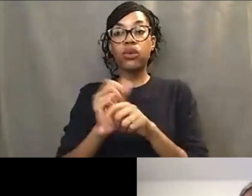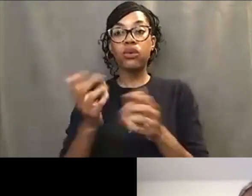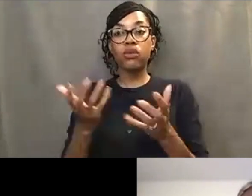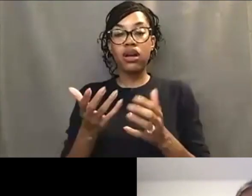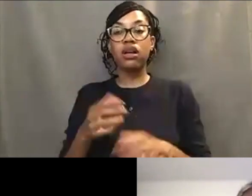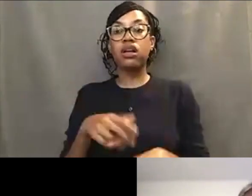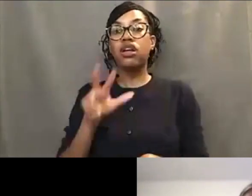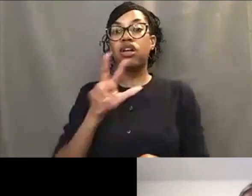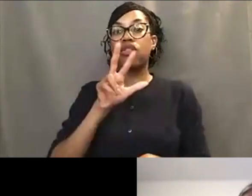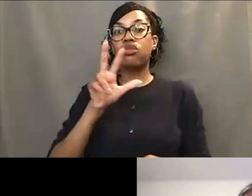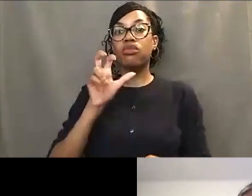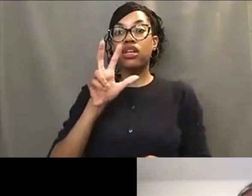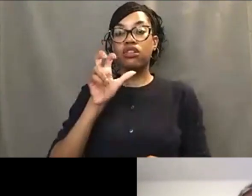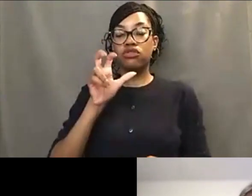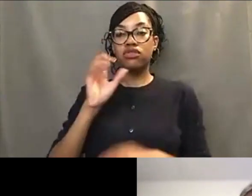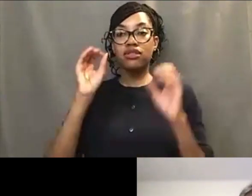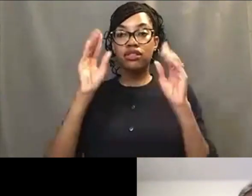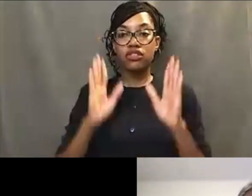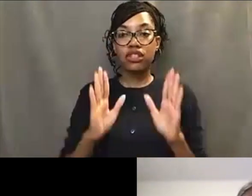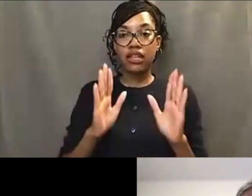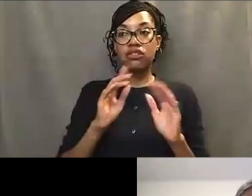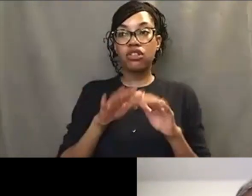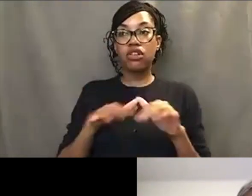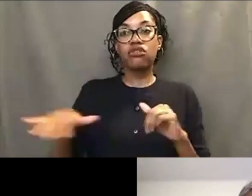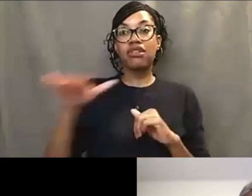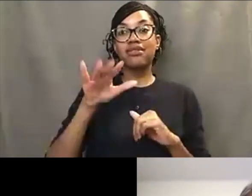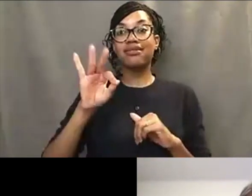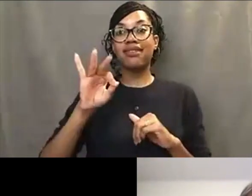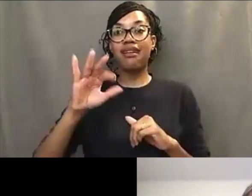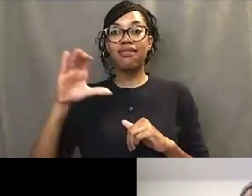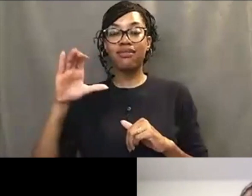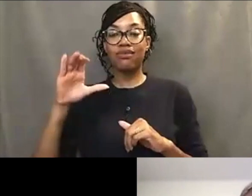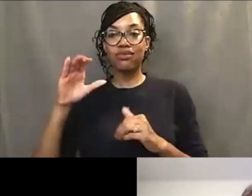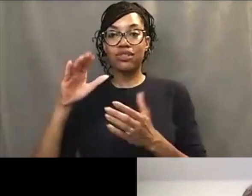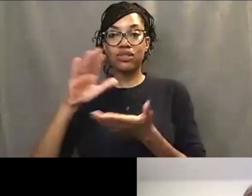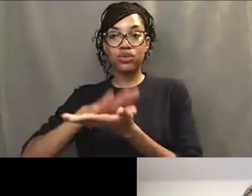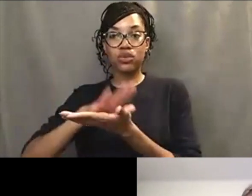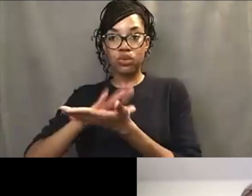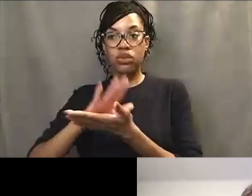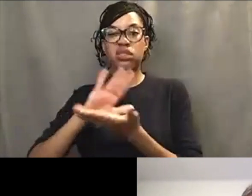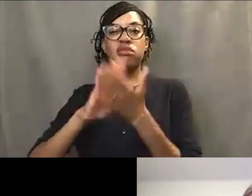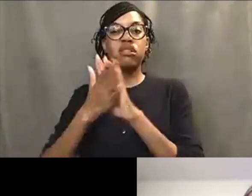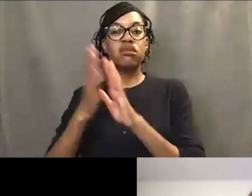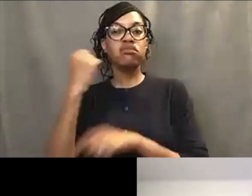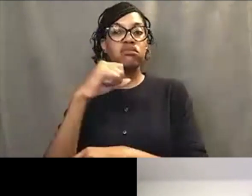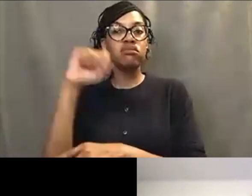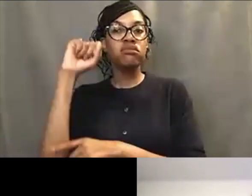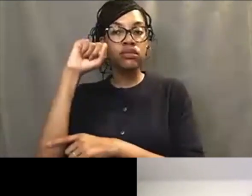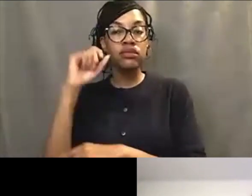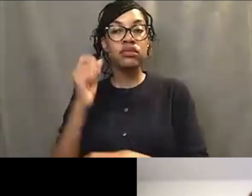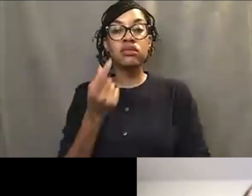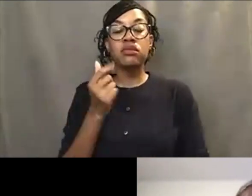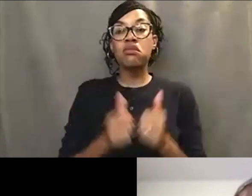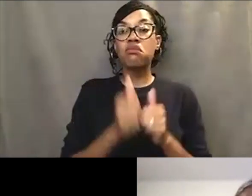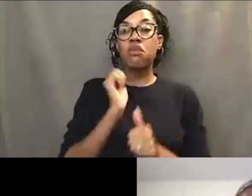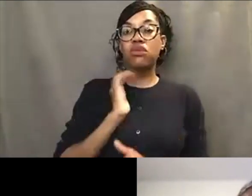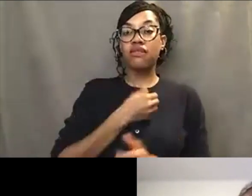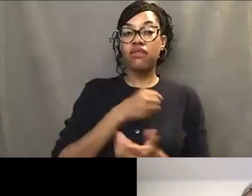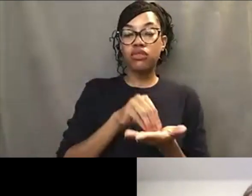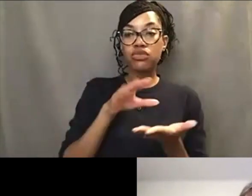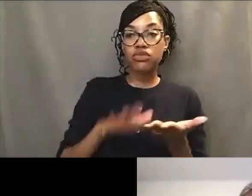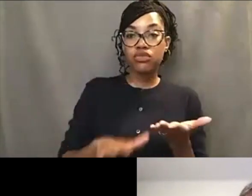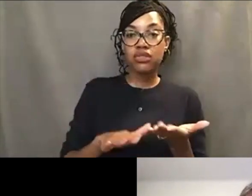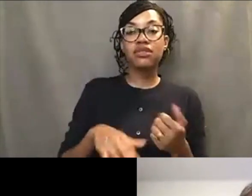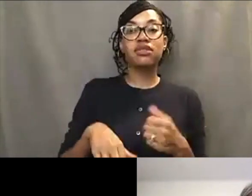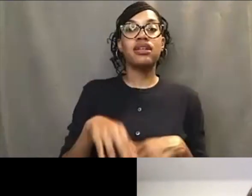into action, where 90% of our students and families are of color and predominantly low income, but high strengths